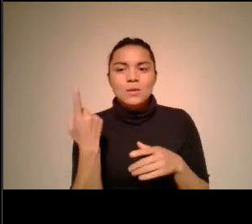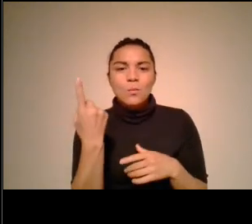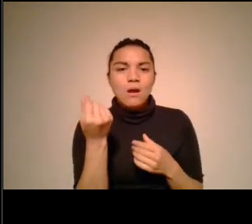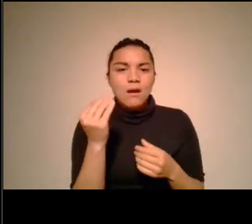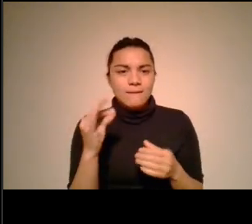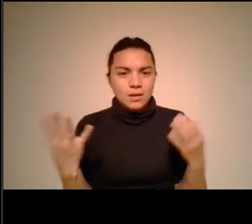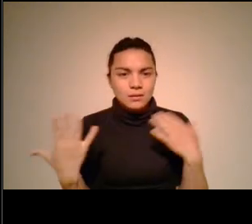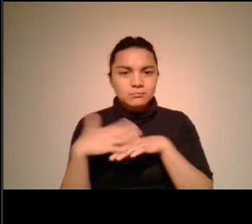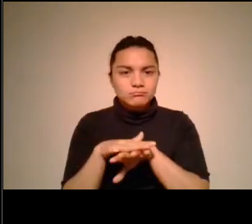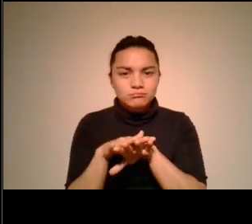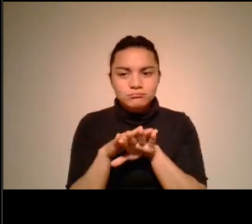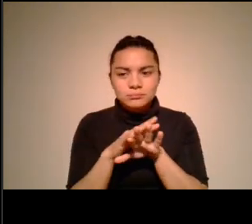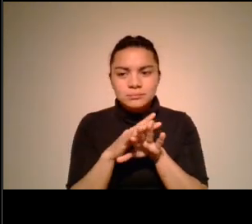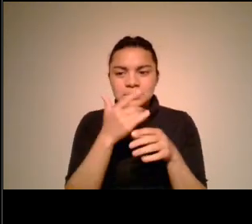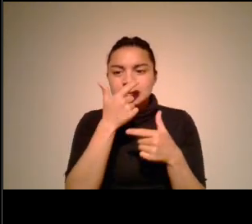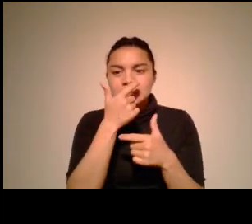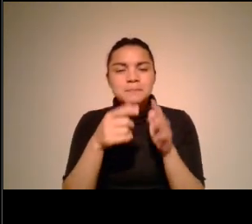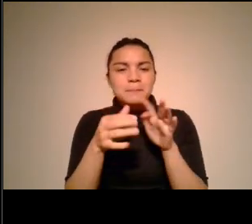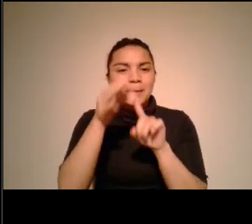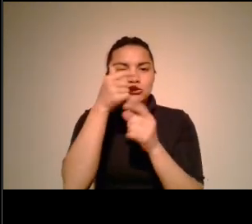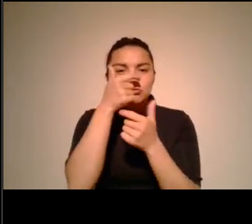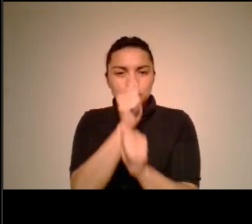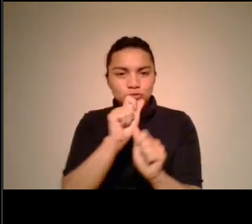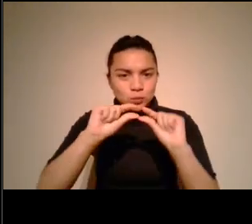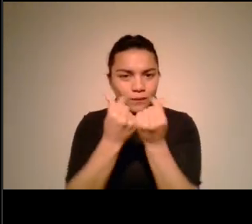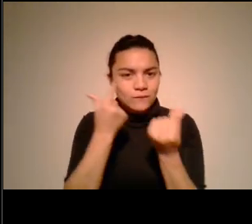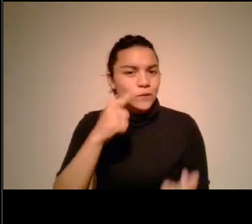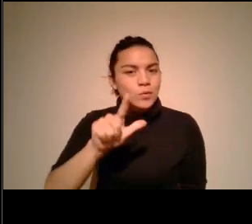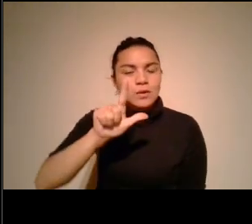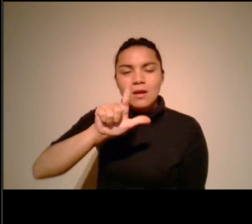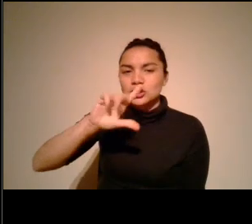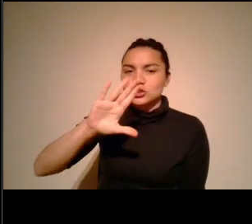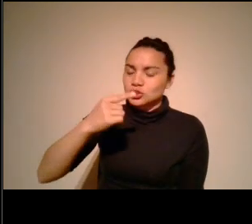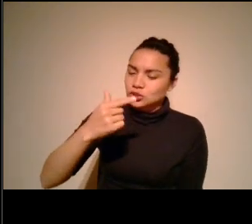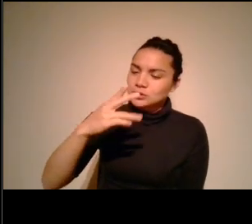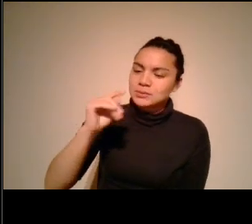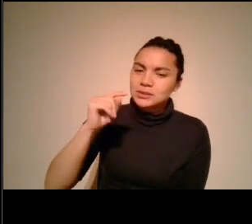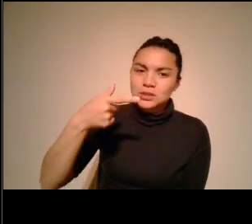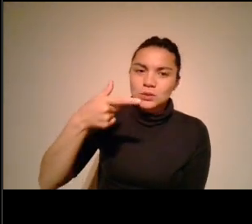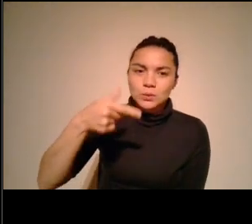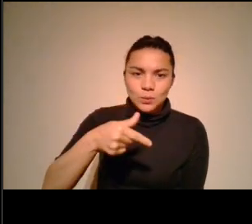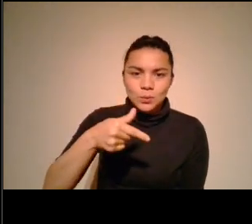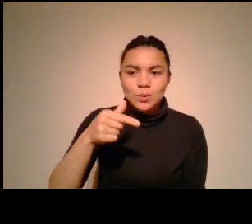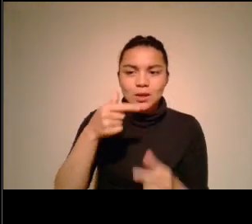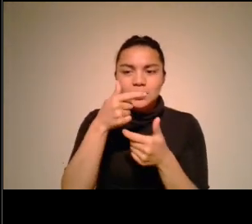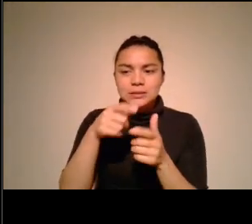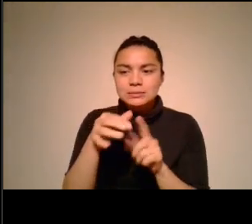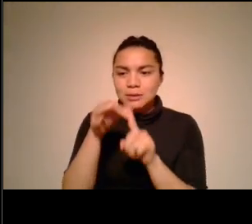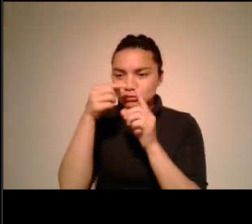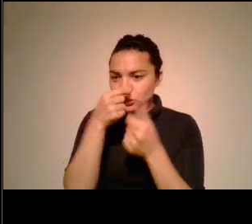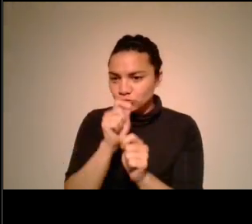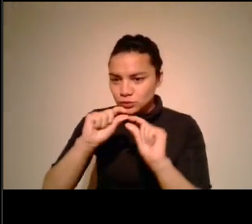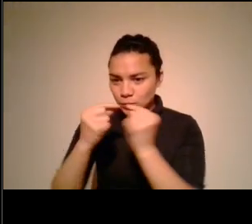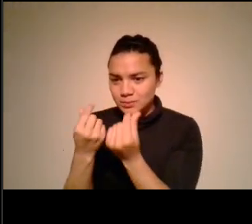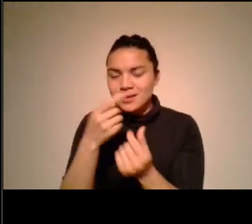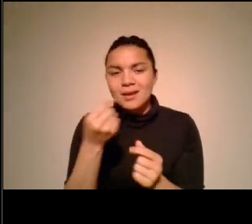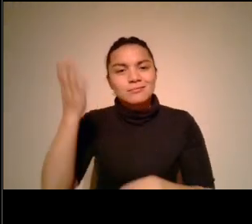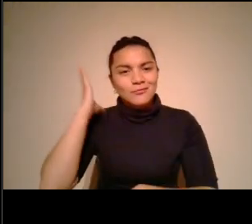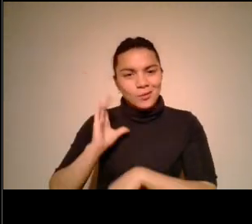Special Interest Group on LGBTQ plus issues in linguistics. And also, coincidentally, he is a former intern